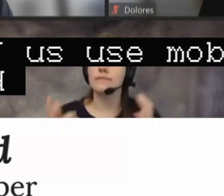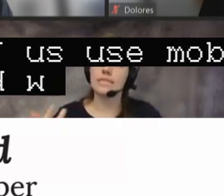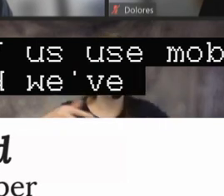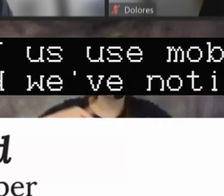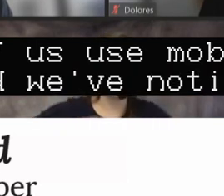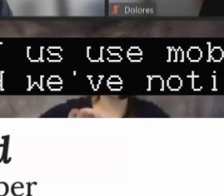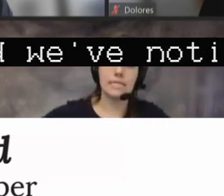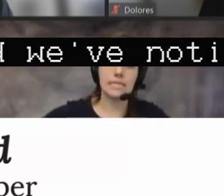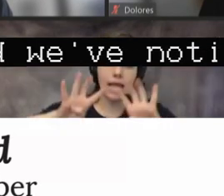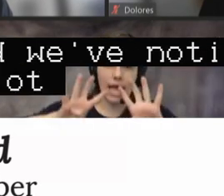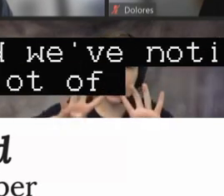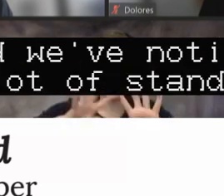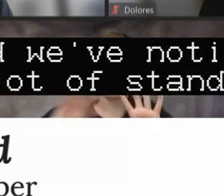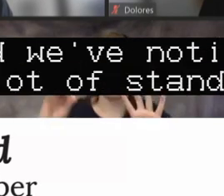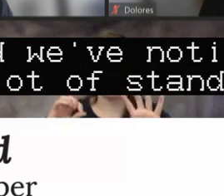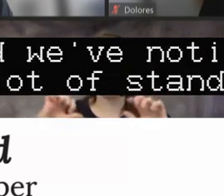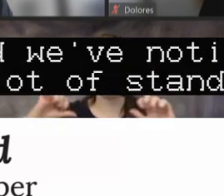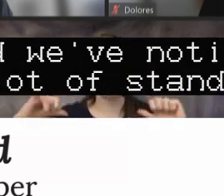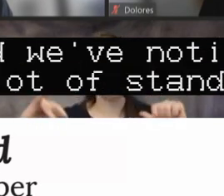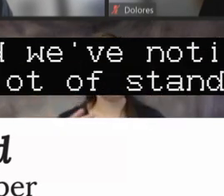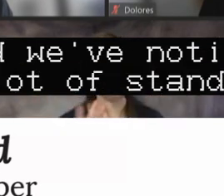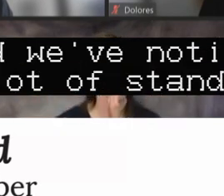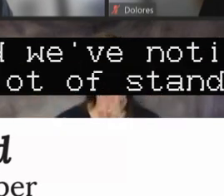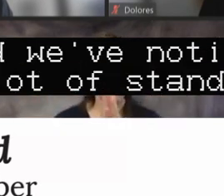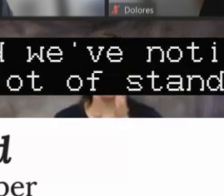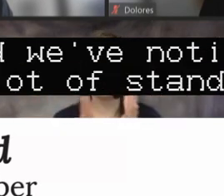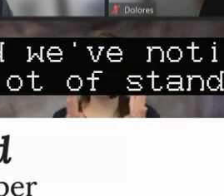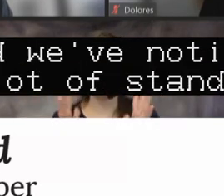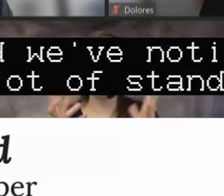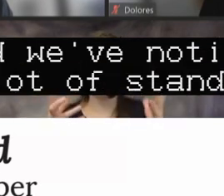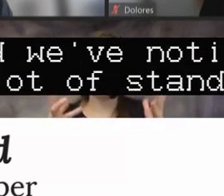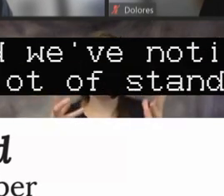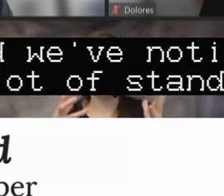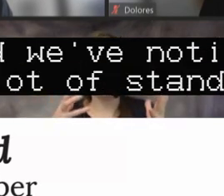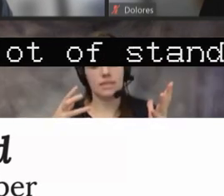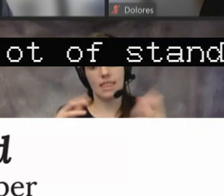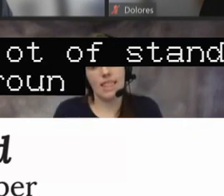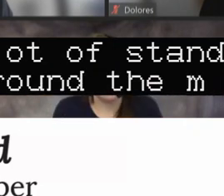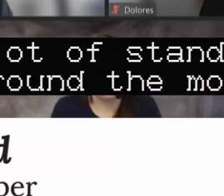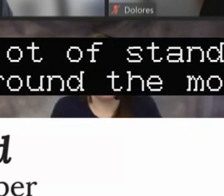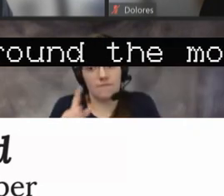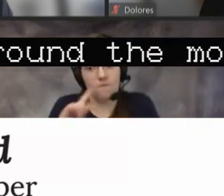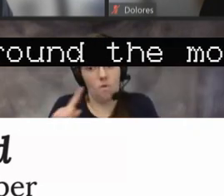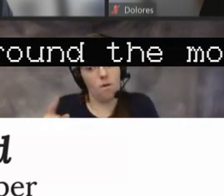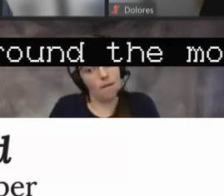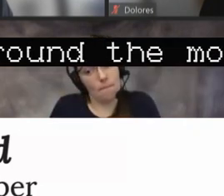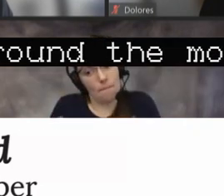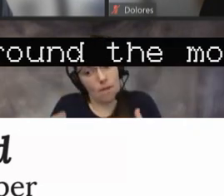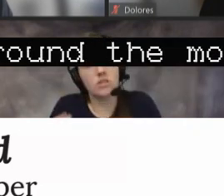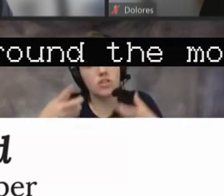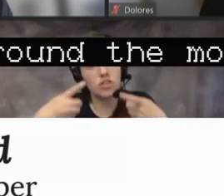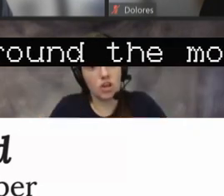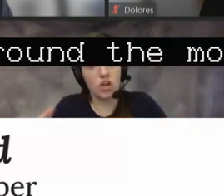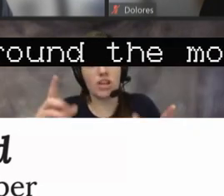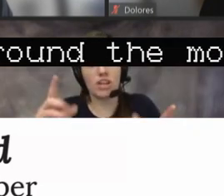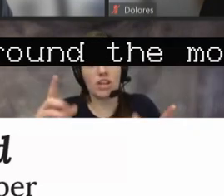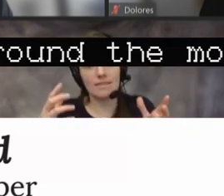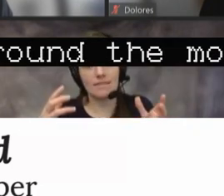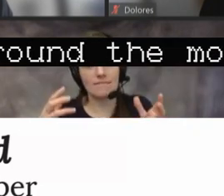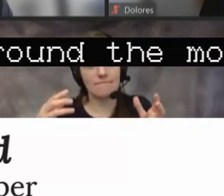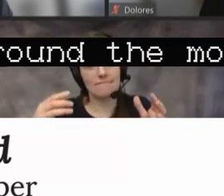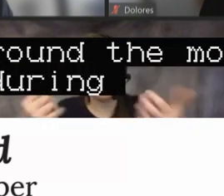mobility positions during play, because for some reason those positions seem